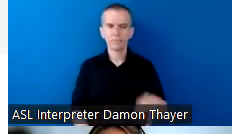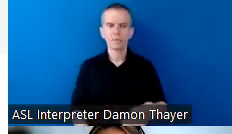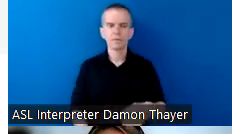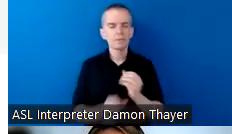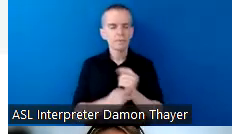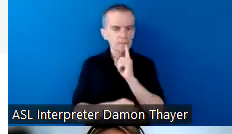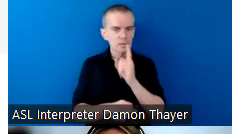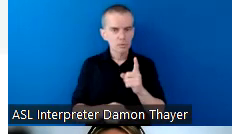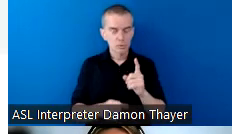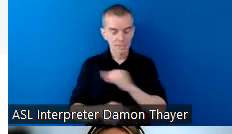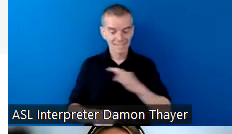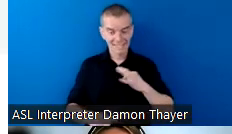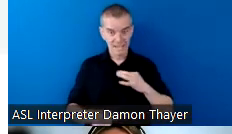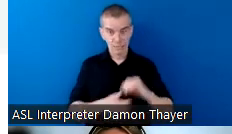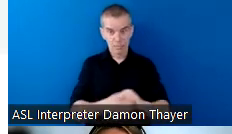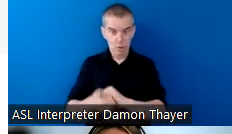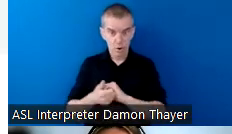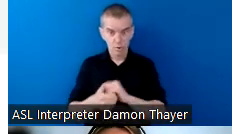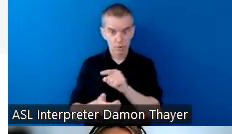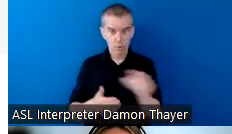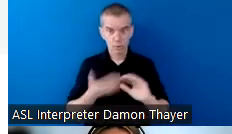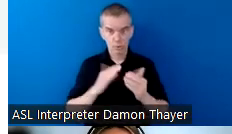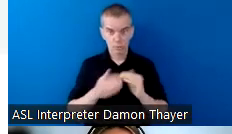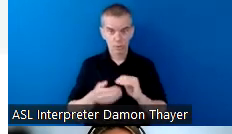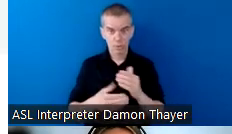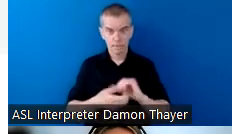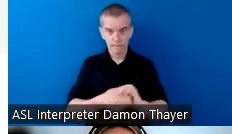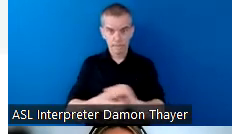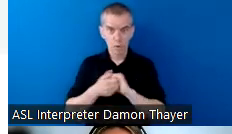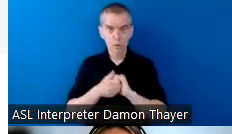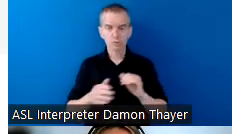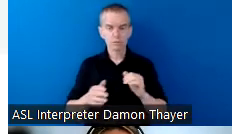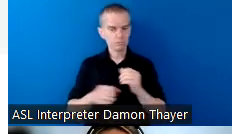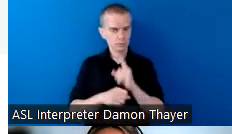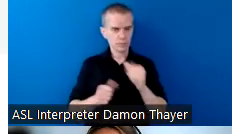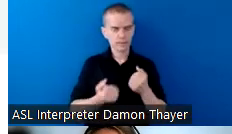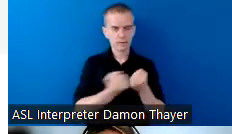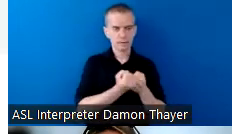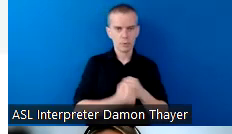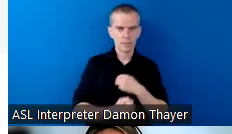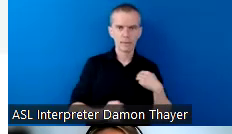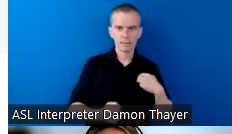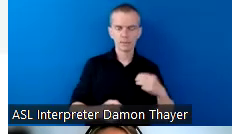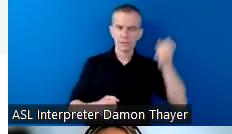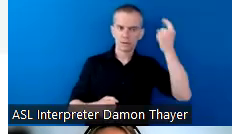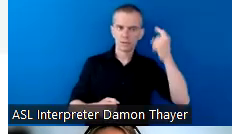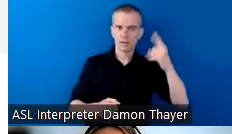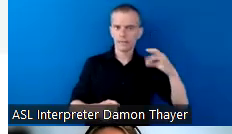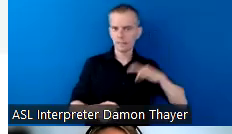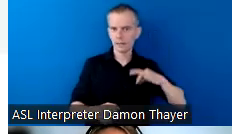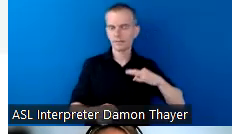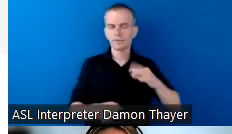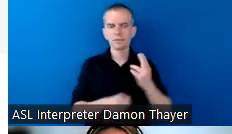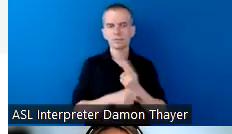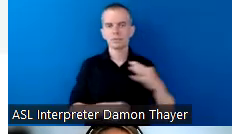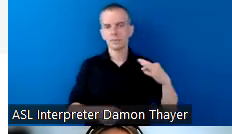staff that we partner with and those community partners to better support these members in understanding their benefits, using their benefits, and helping